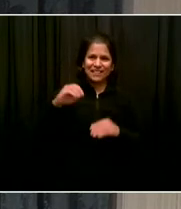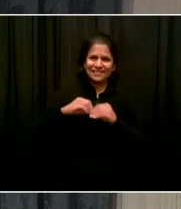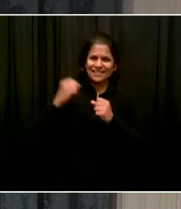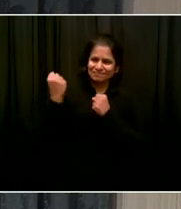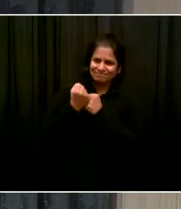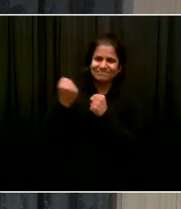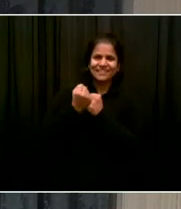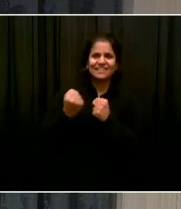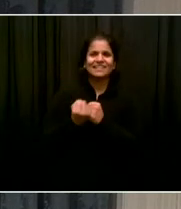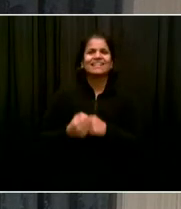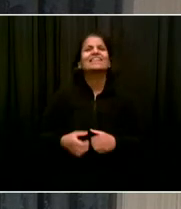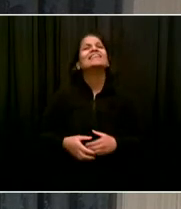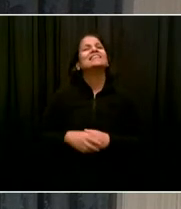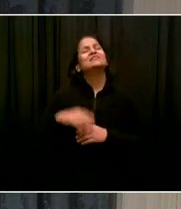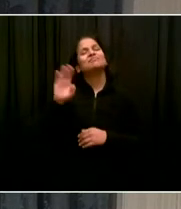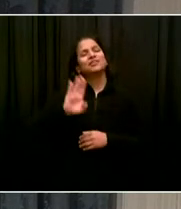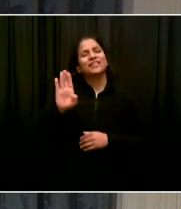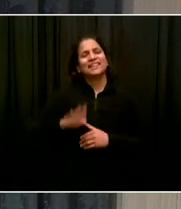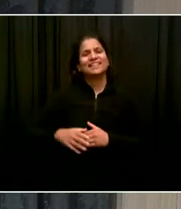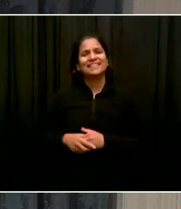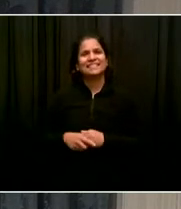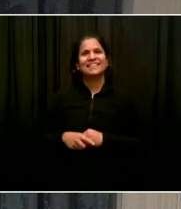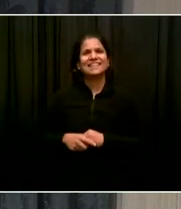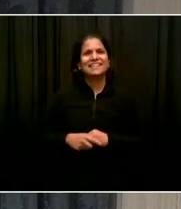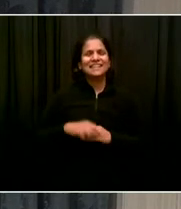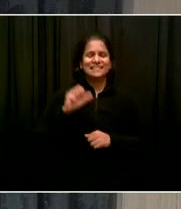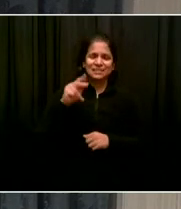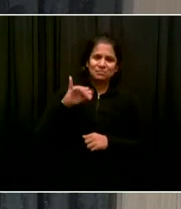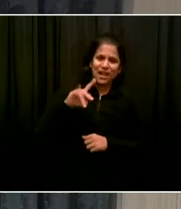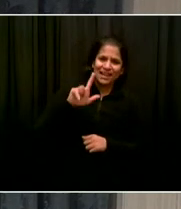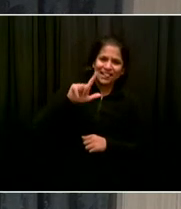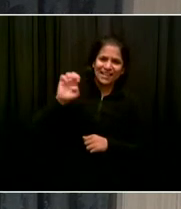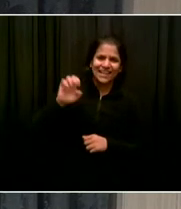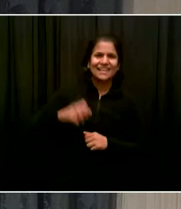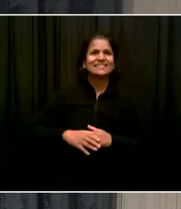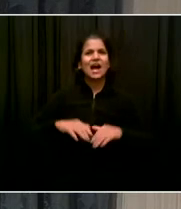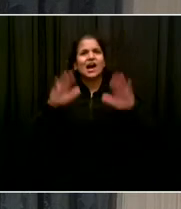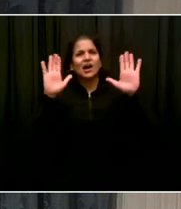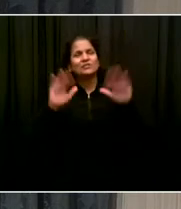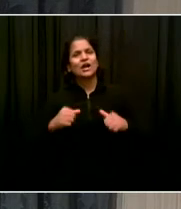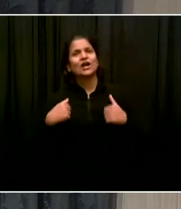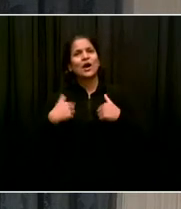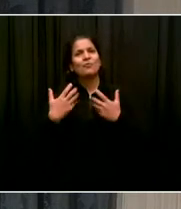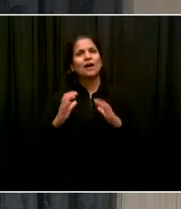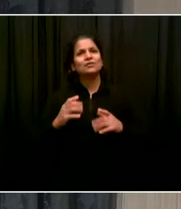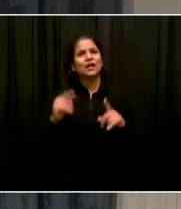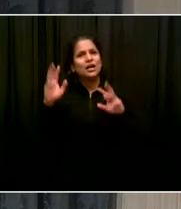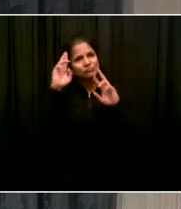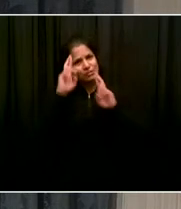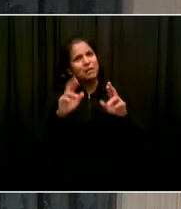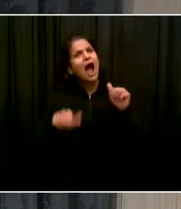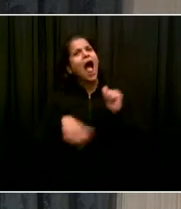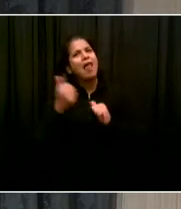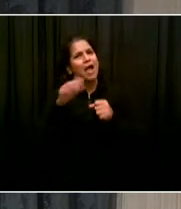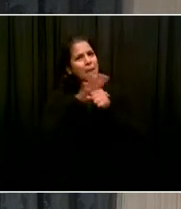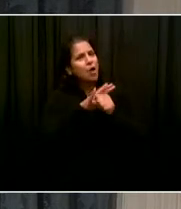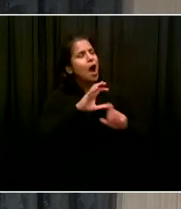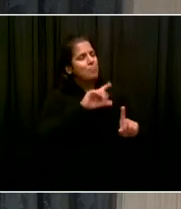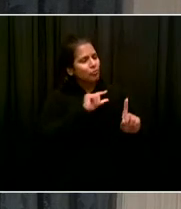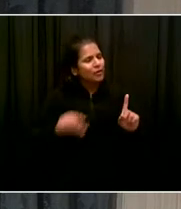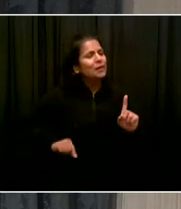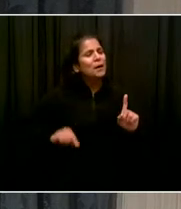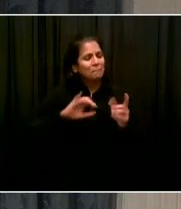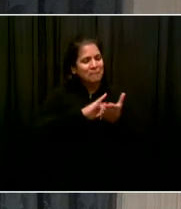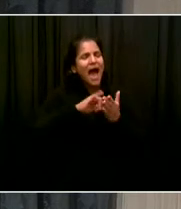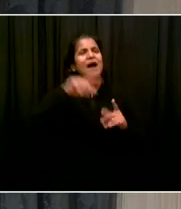Brooklyn. Thank you, Spike. No disrespect to other boroughs. Oh, that was good. See, he got diplomatic there. It's good to see you have a diplomatic